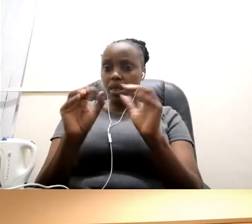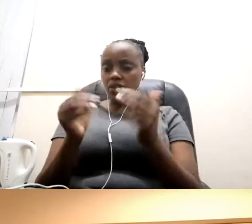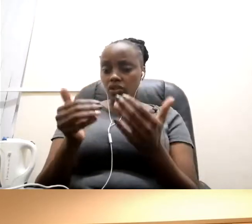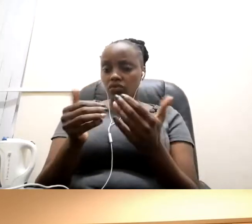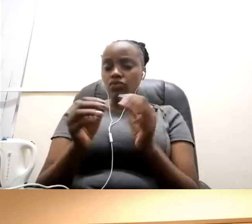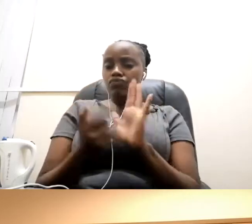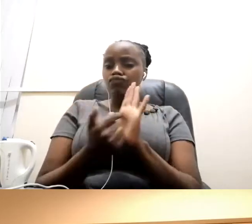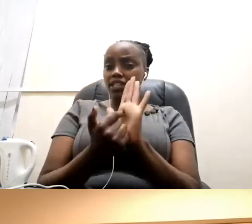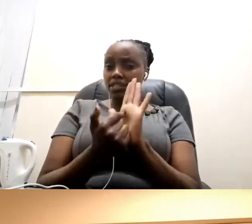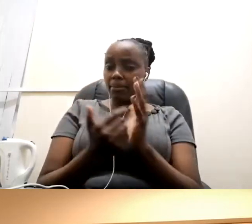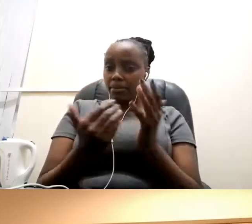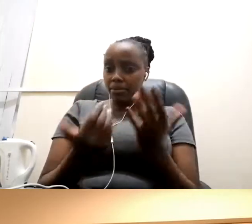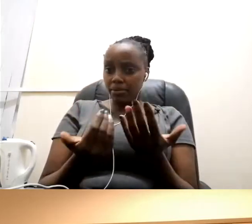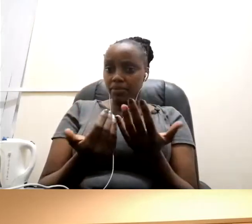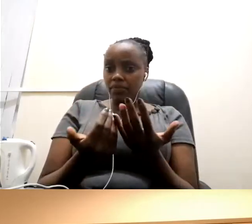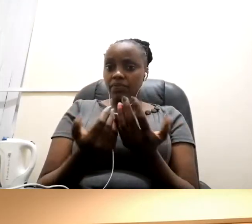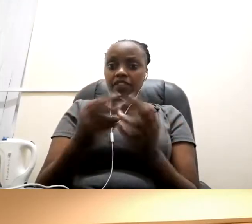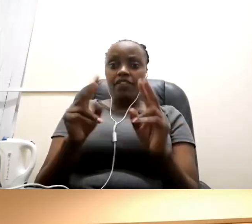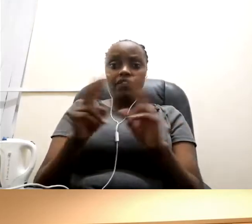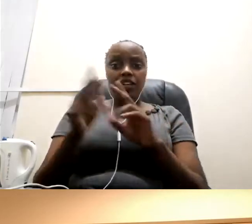example, very difficult